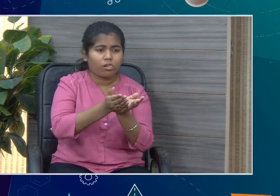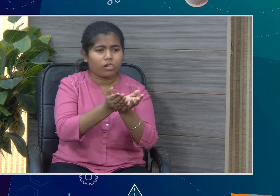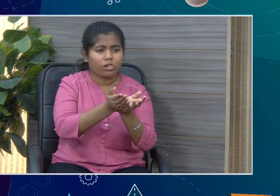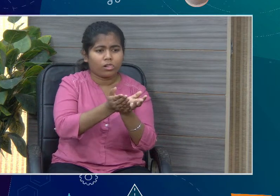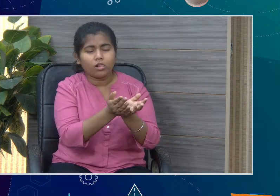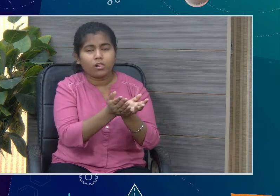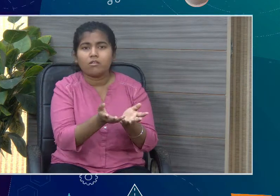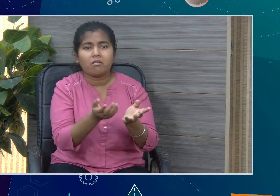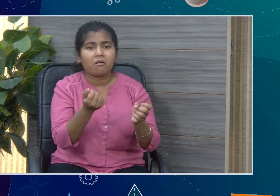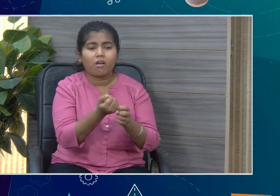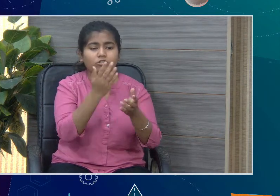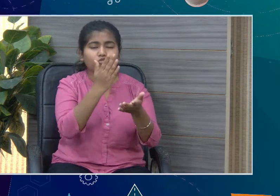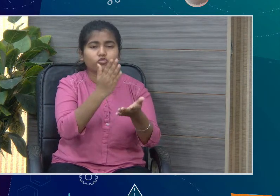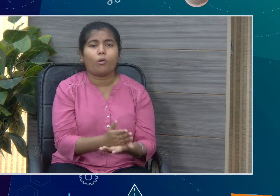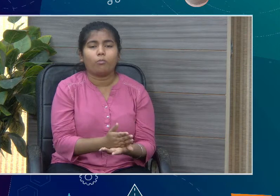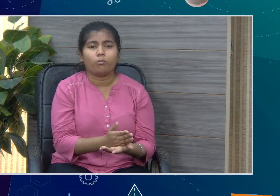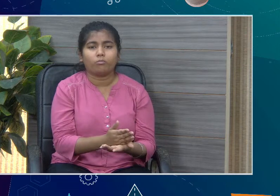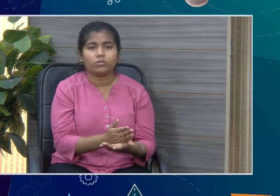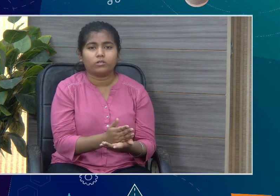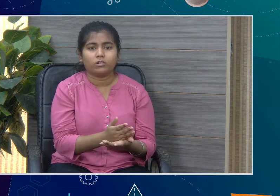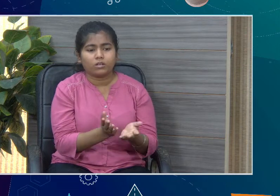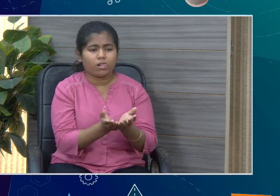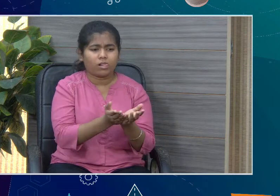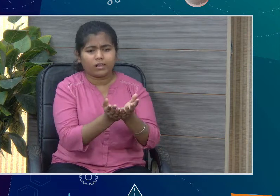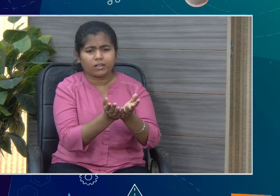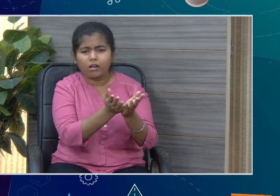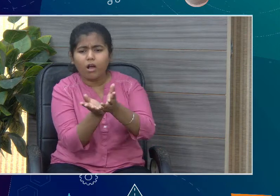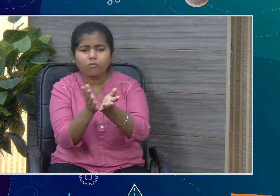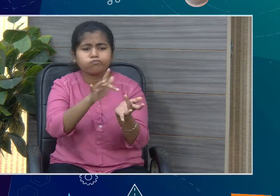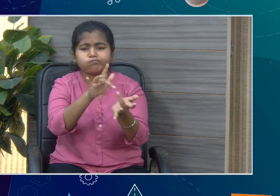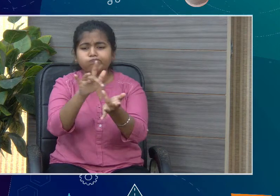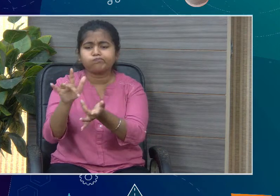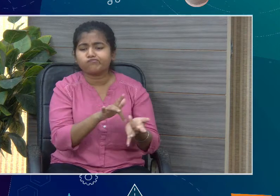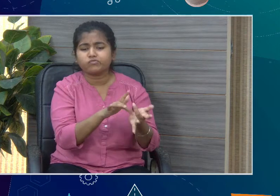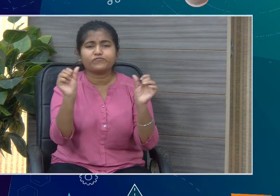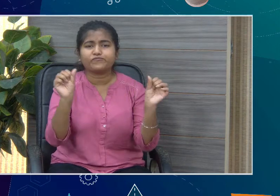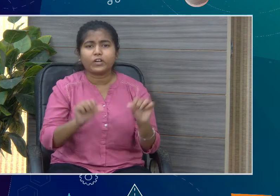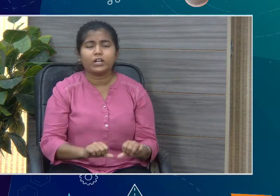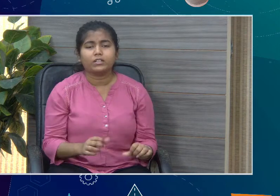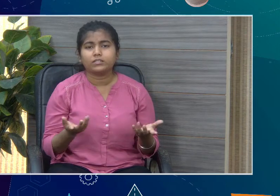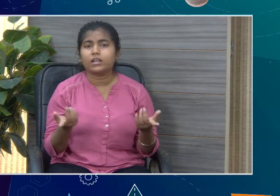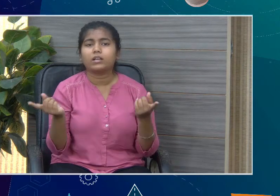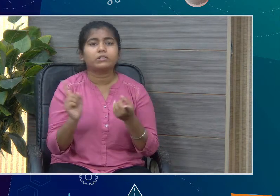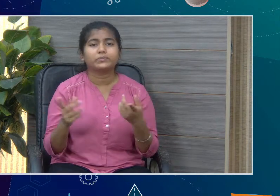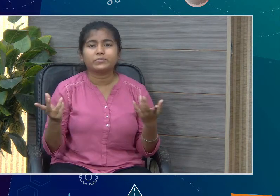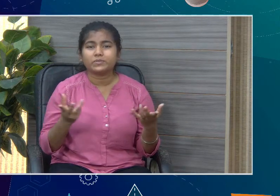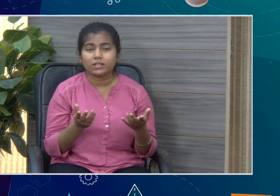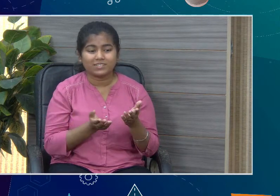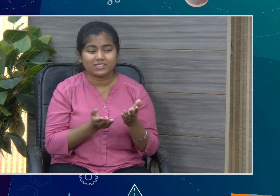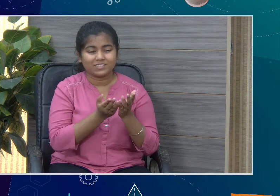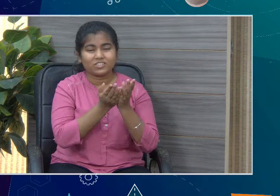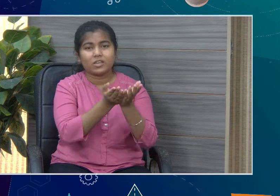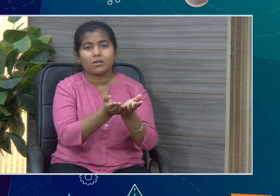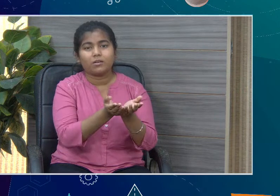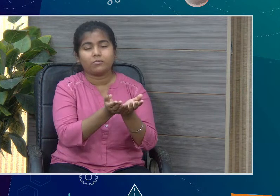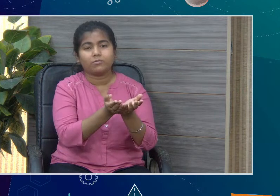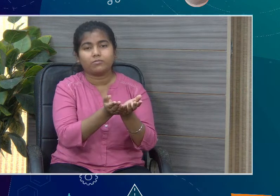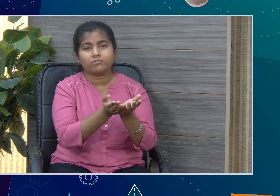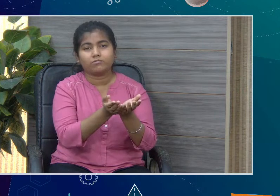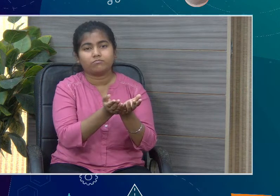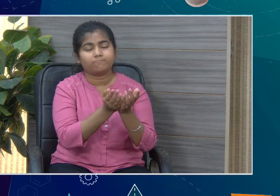work. The ships, they lose their directions. And what happened? The ship